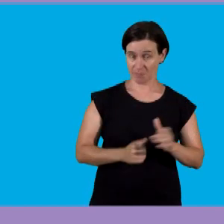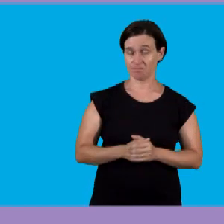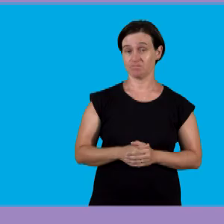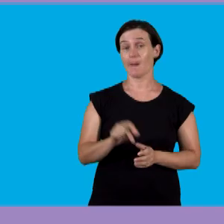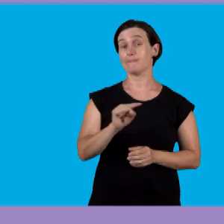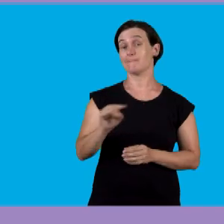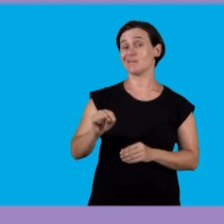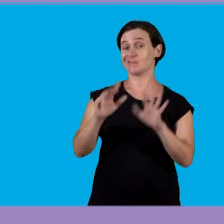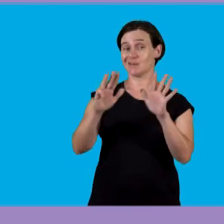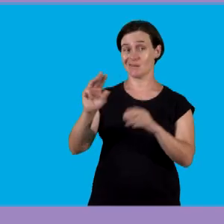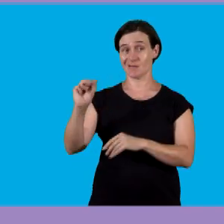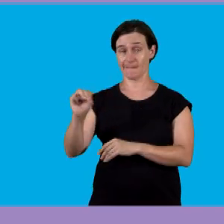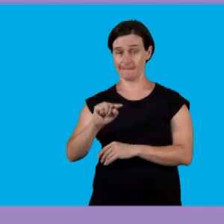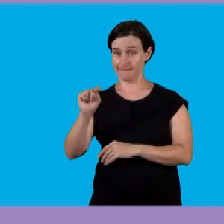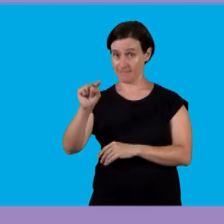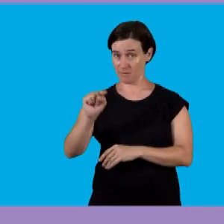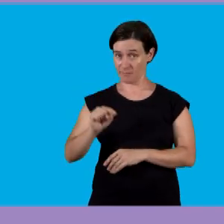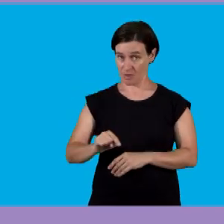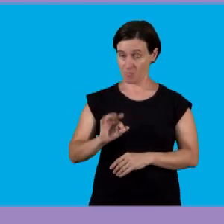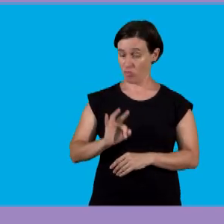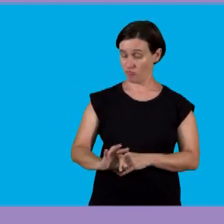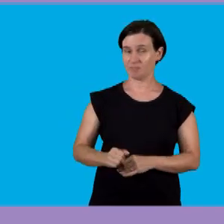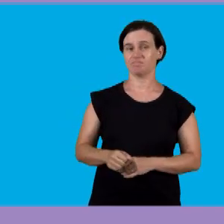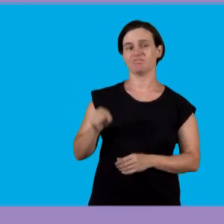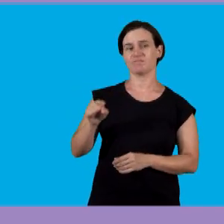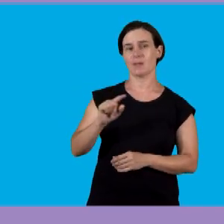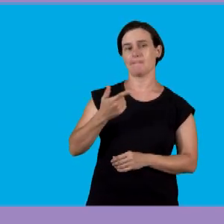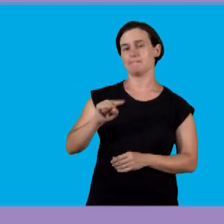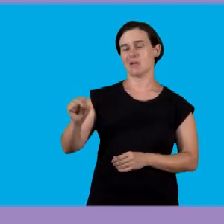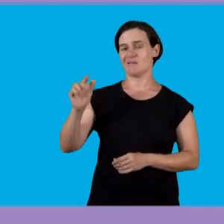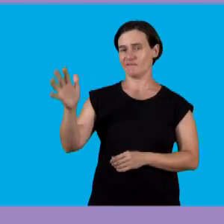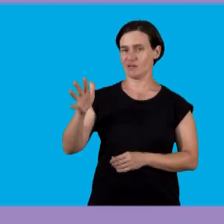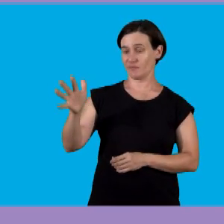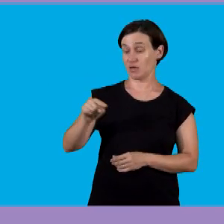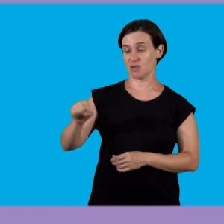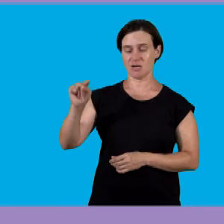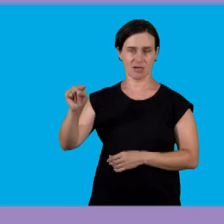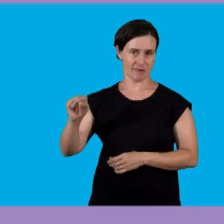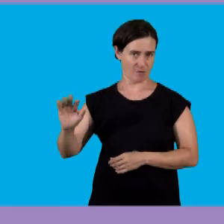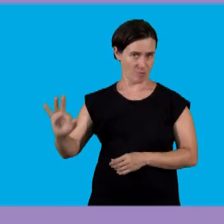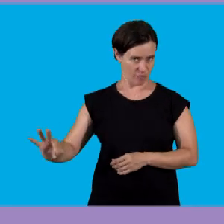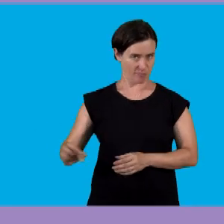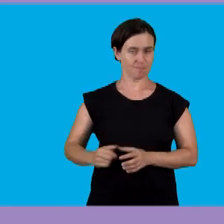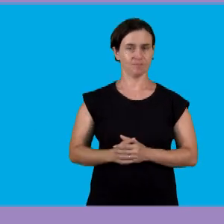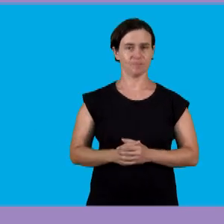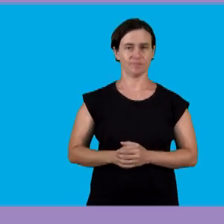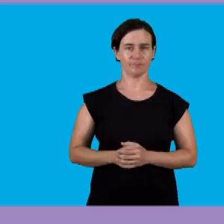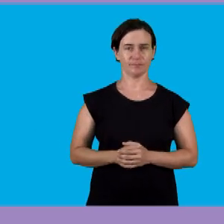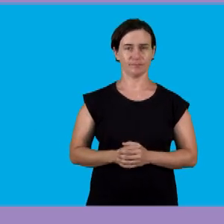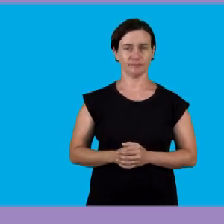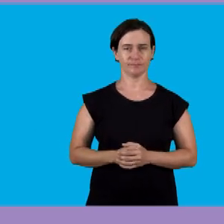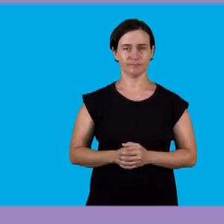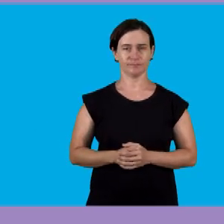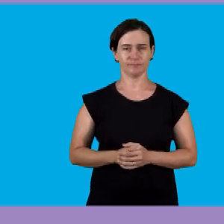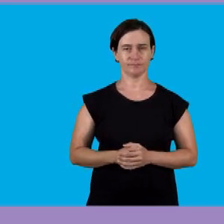by 3 minus 9m divided by 3 minus 15